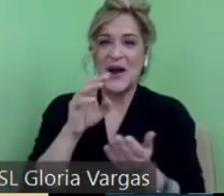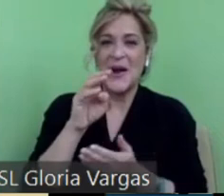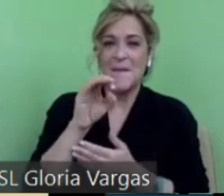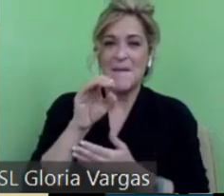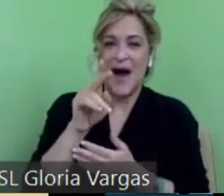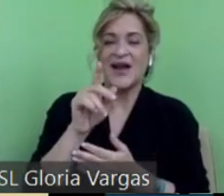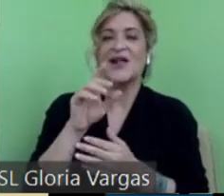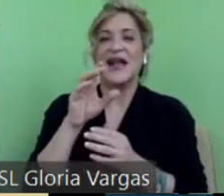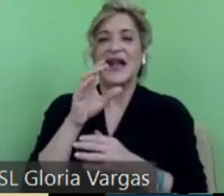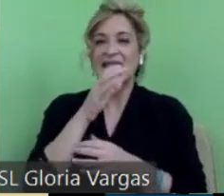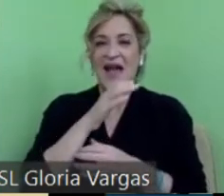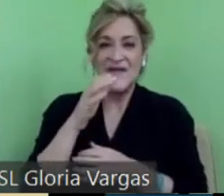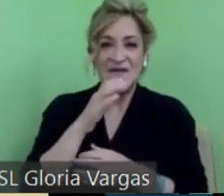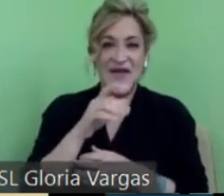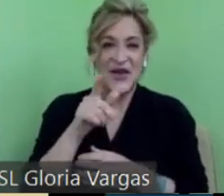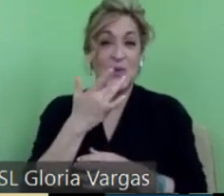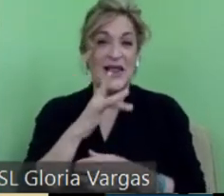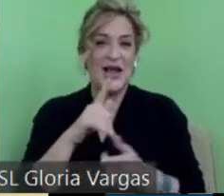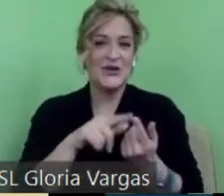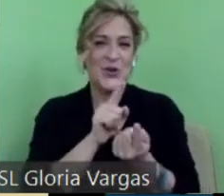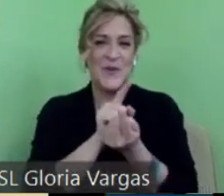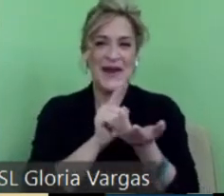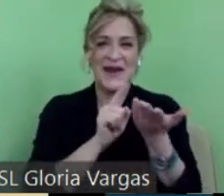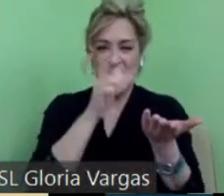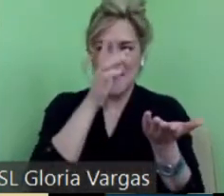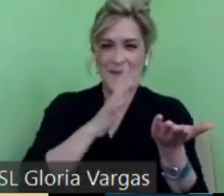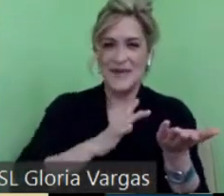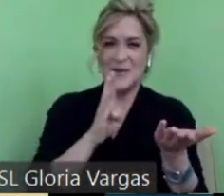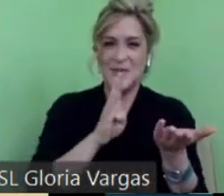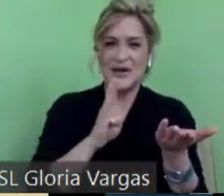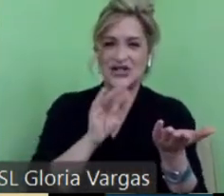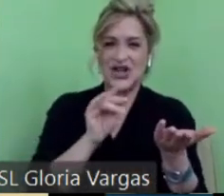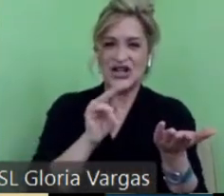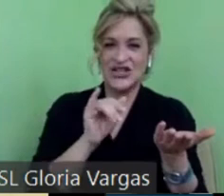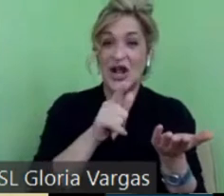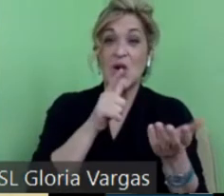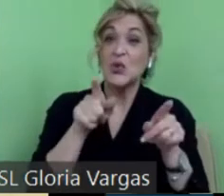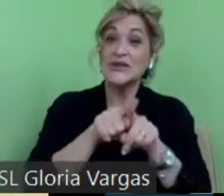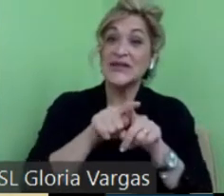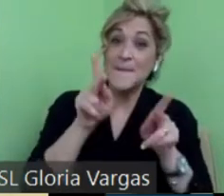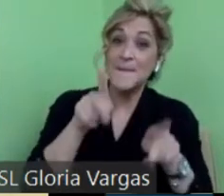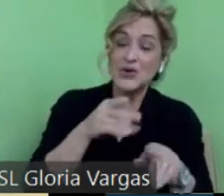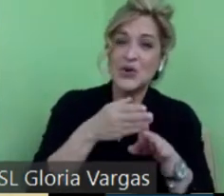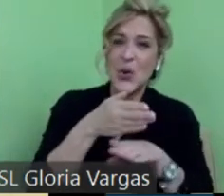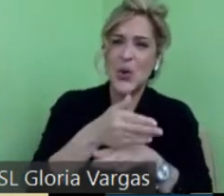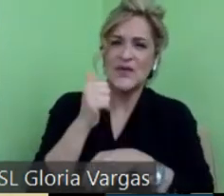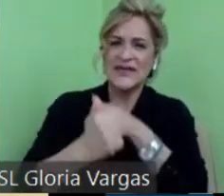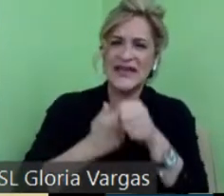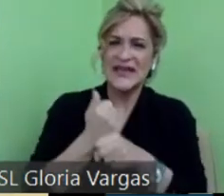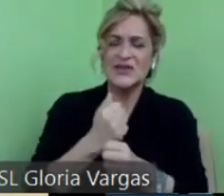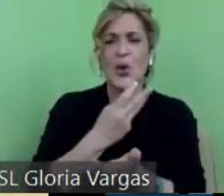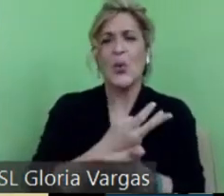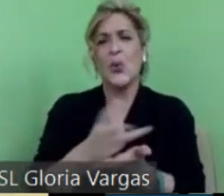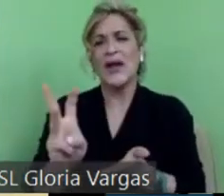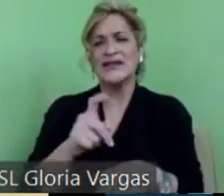to meet this proud entrepreneur, Mr. Banerjee, the same person who spent over a decade wasting time just